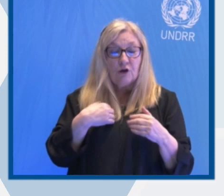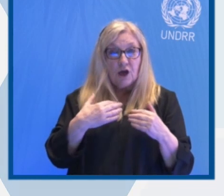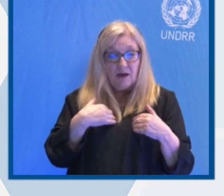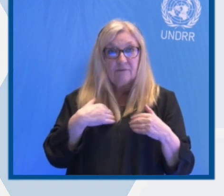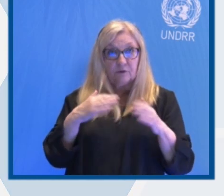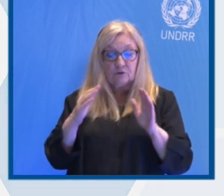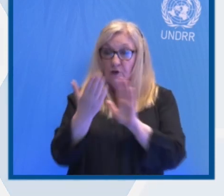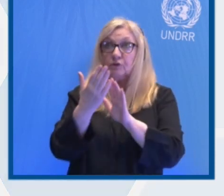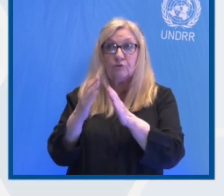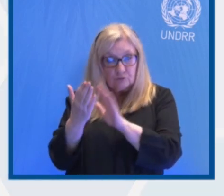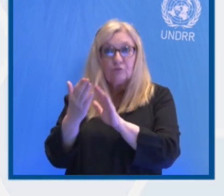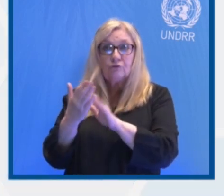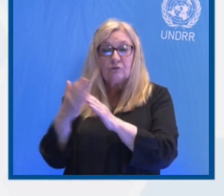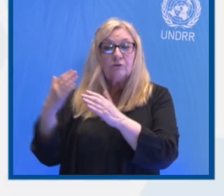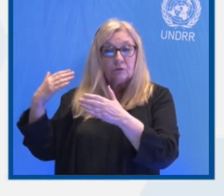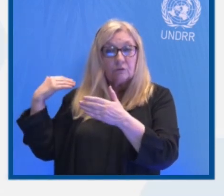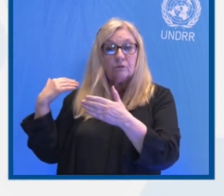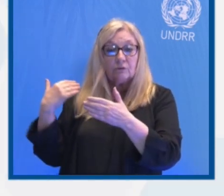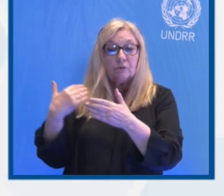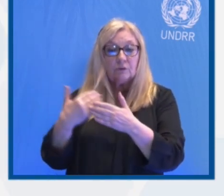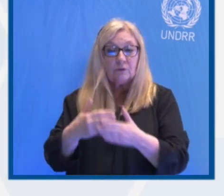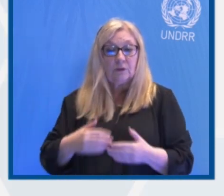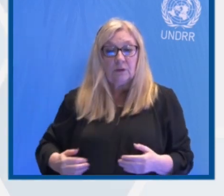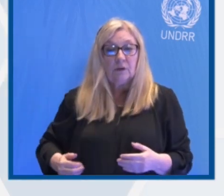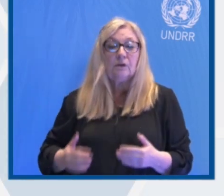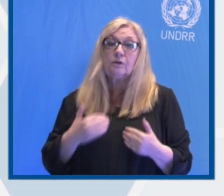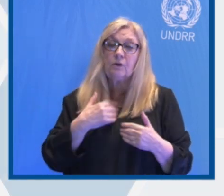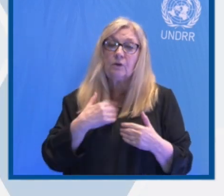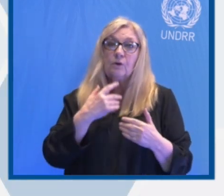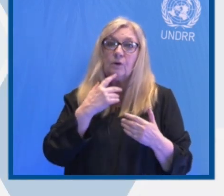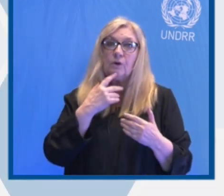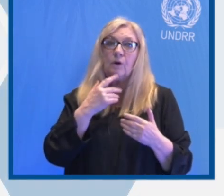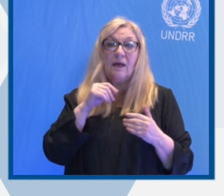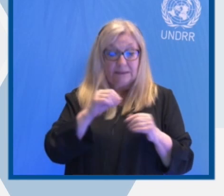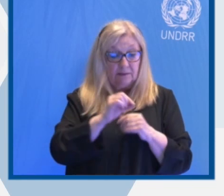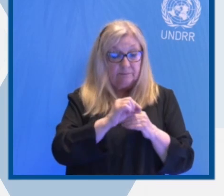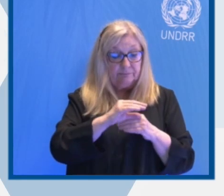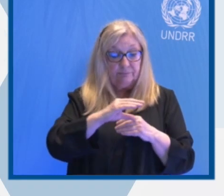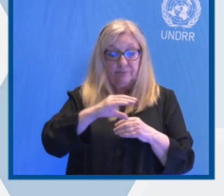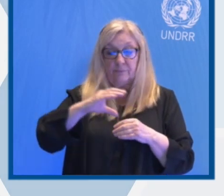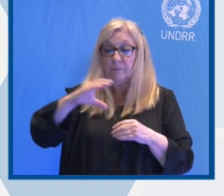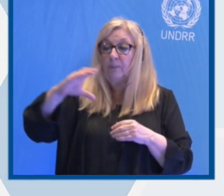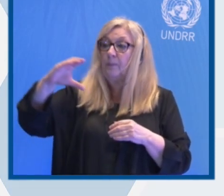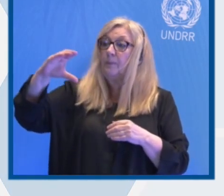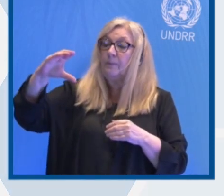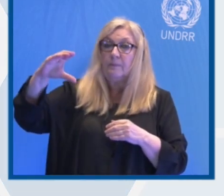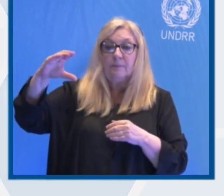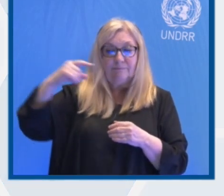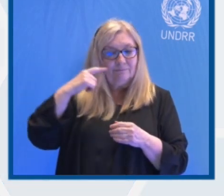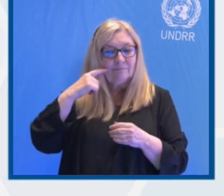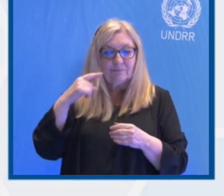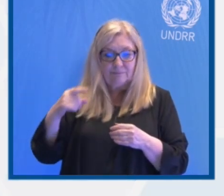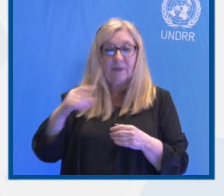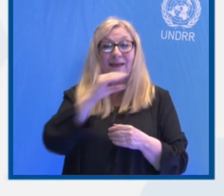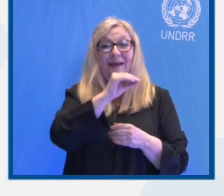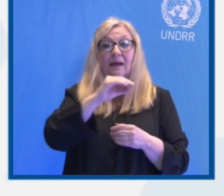as a society as a result of it. As that gap increases, the relevance of insurance decreases because